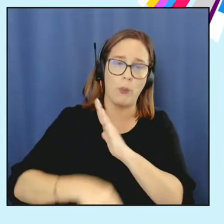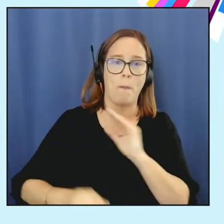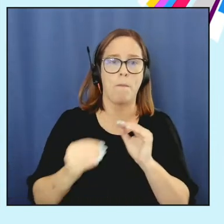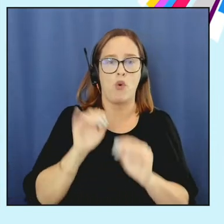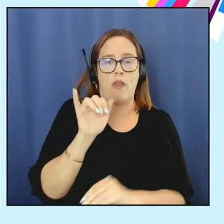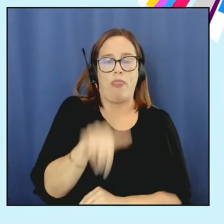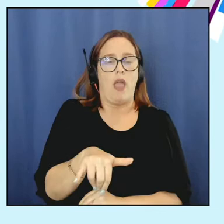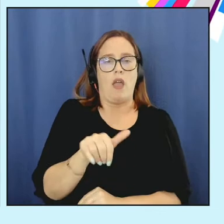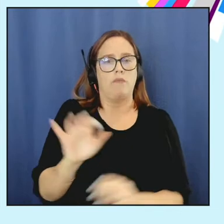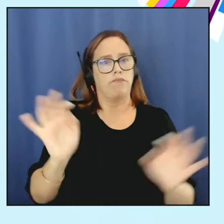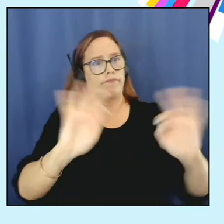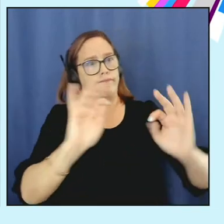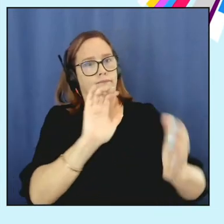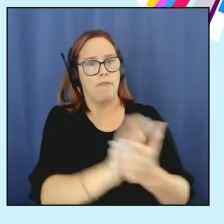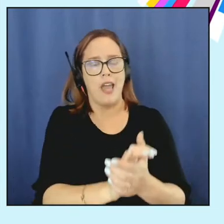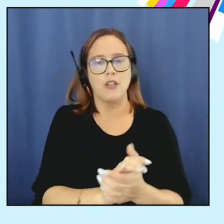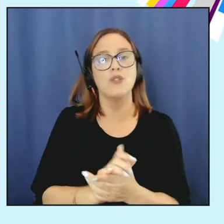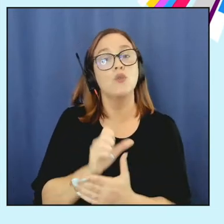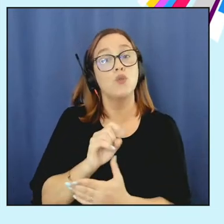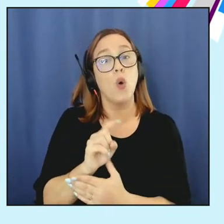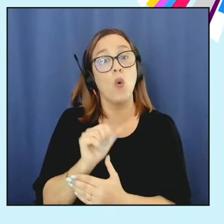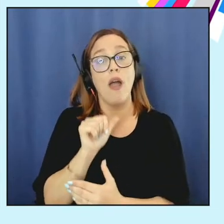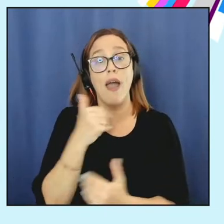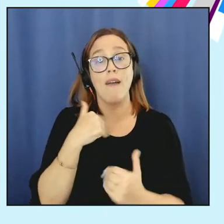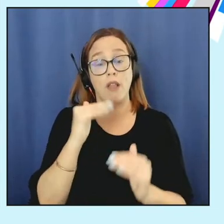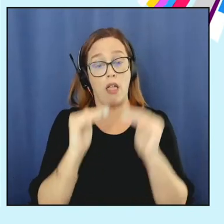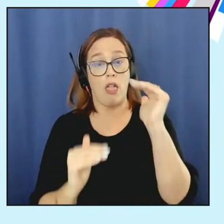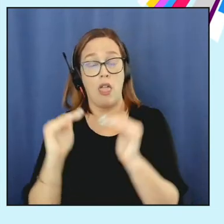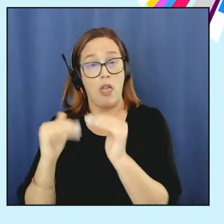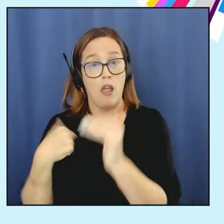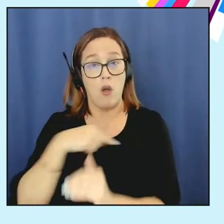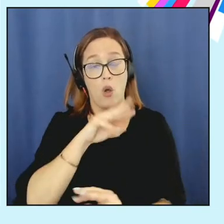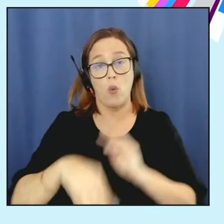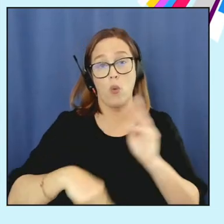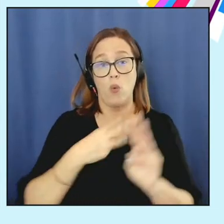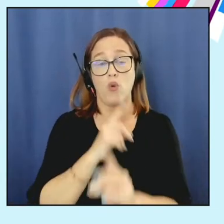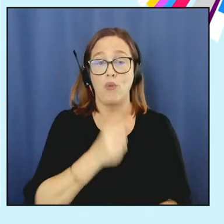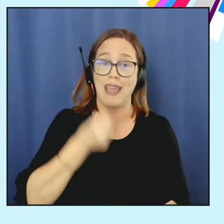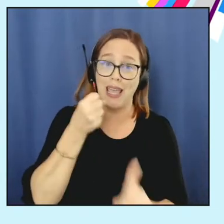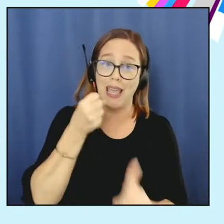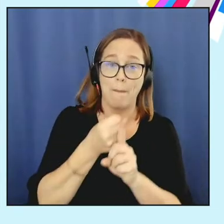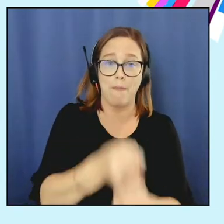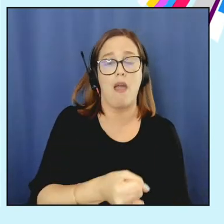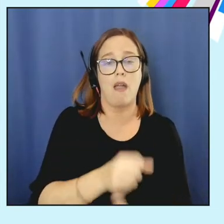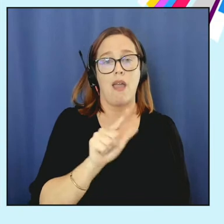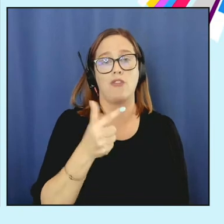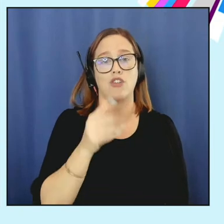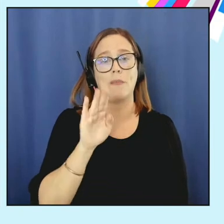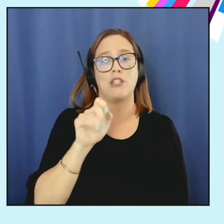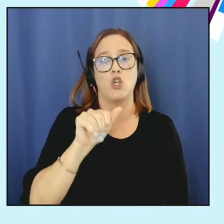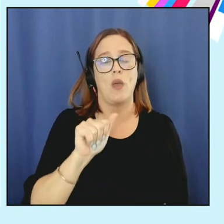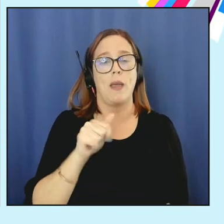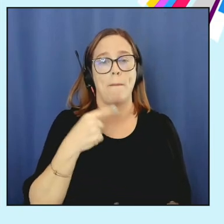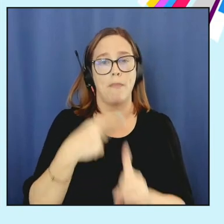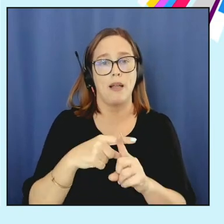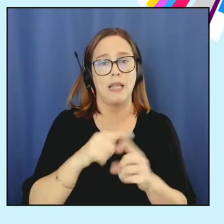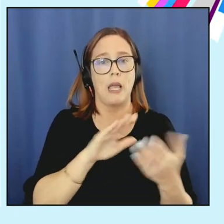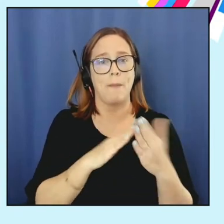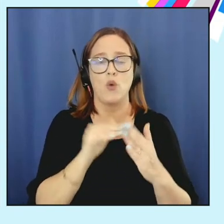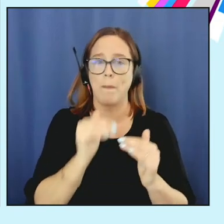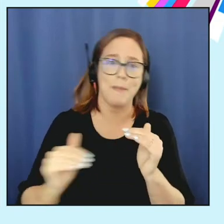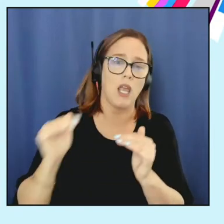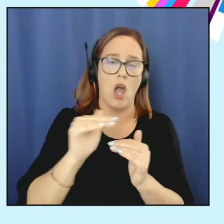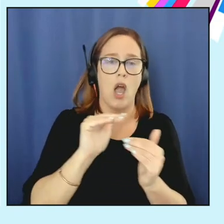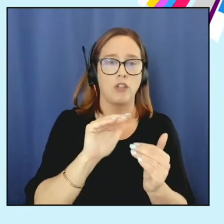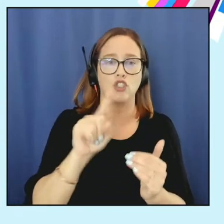The injustices in the world that are really impacting our LGBTI communities are beyond just marriage equality. Thank you.